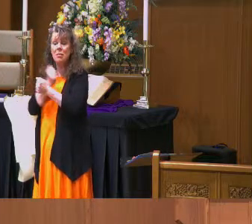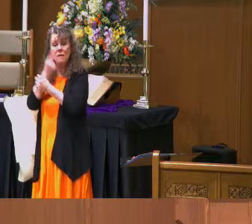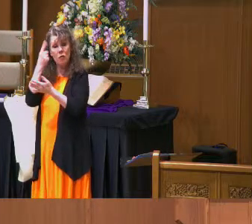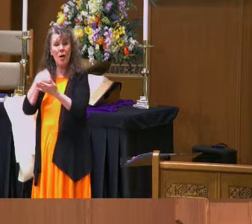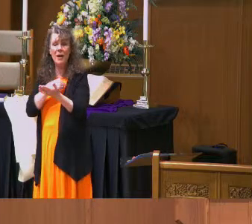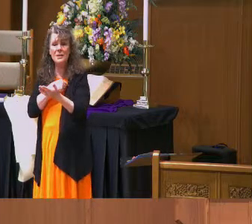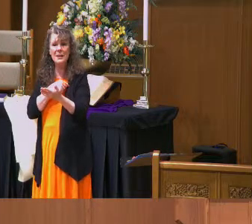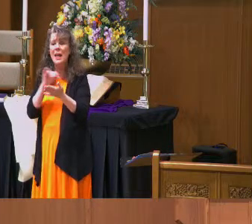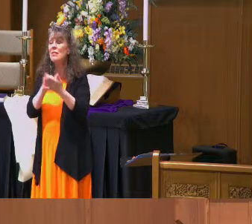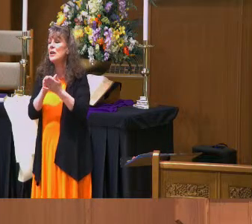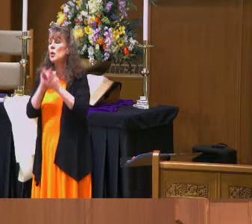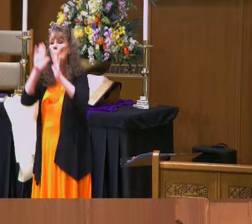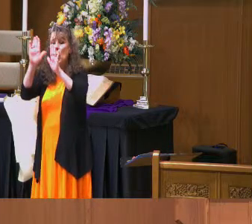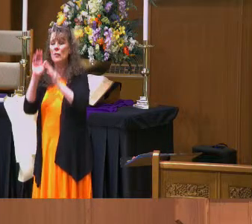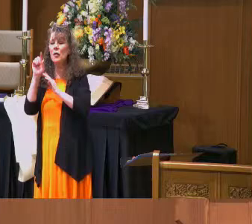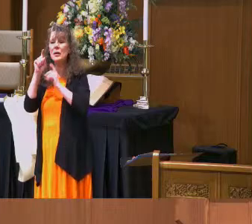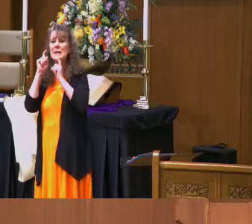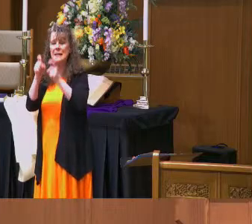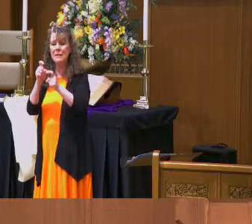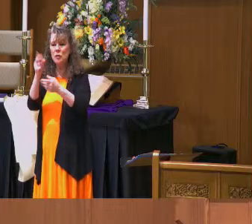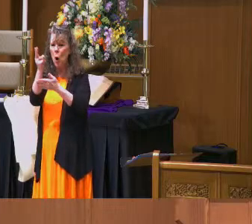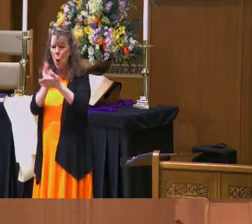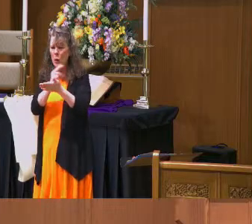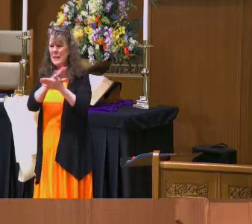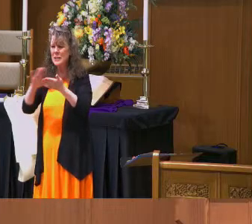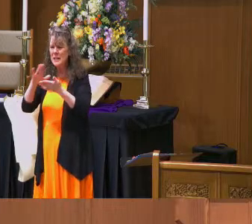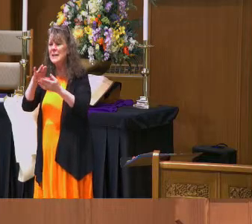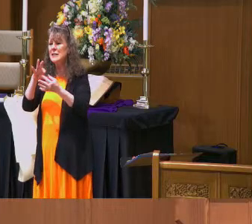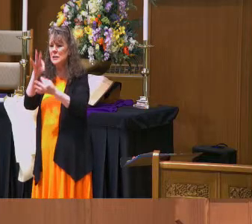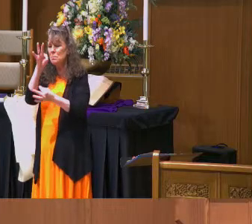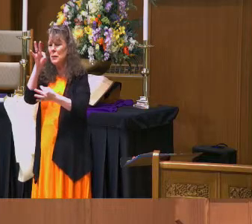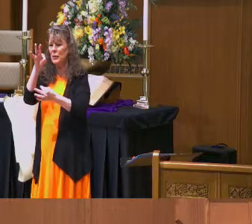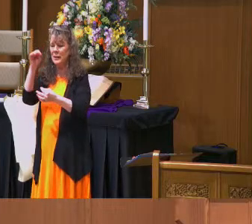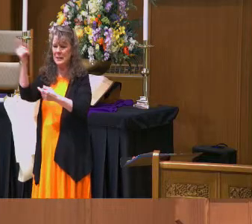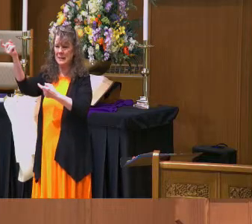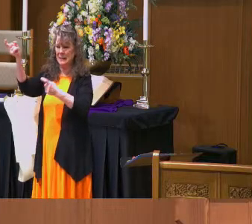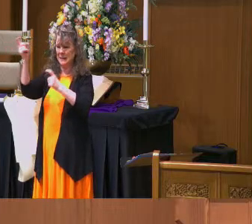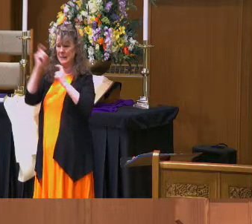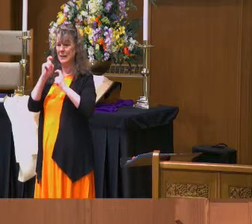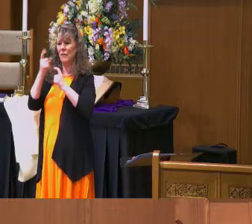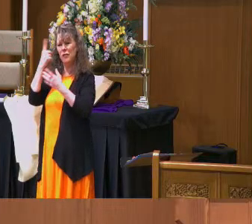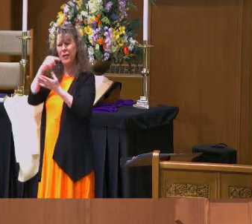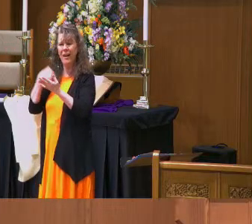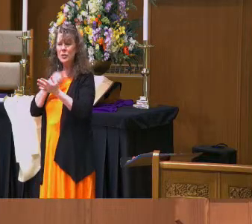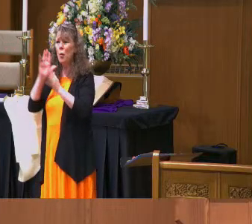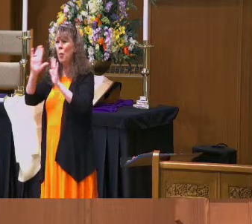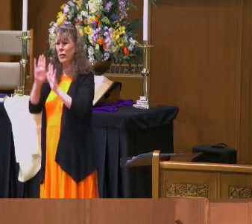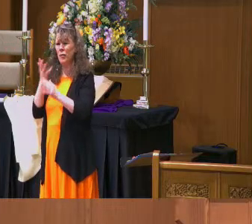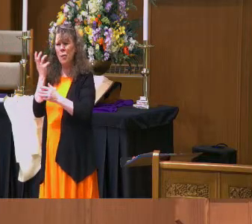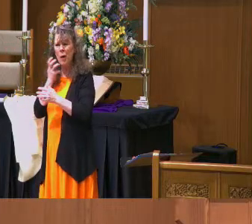What a gift the Holy Spirit is for us. What an amazingly wonderful gift.